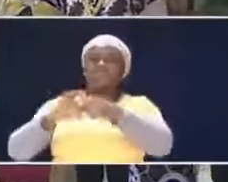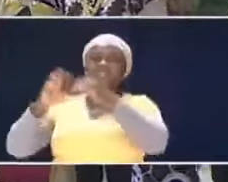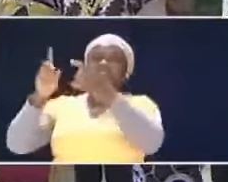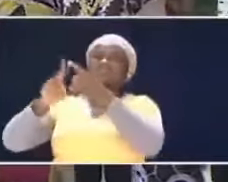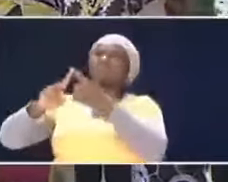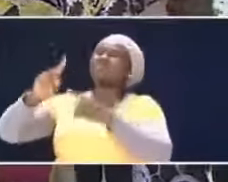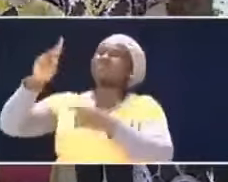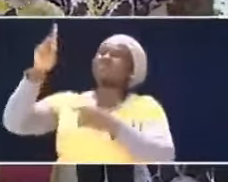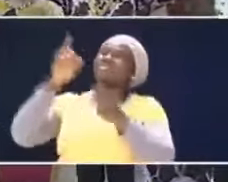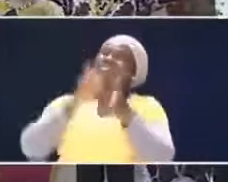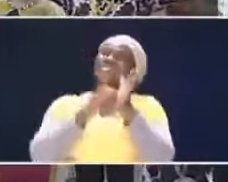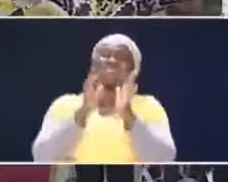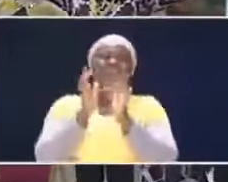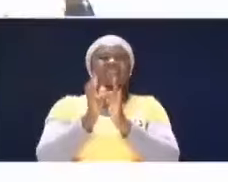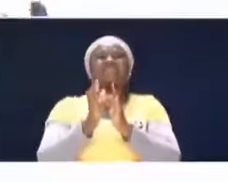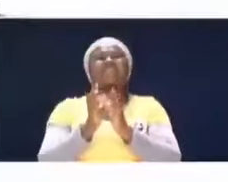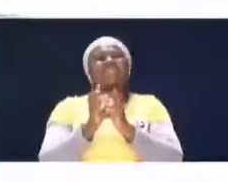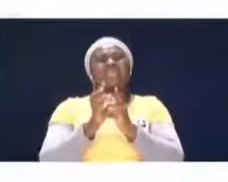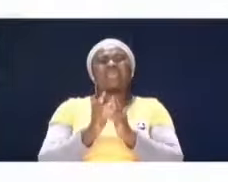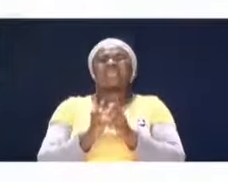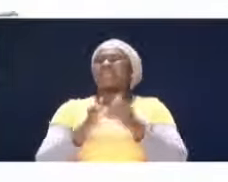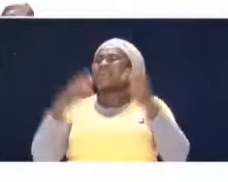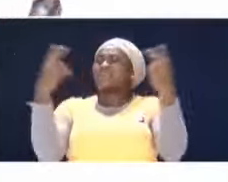victory belong?